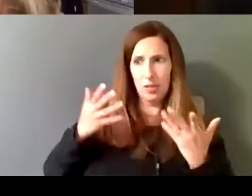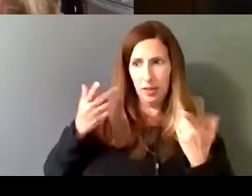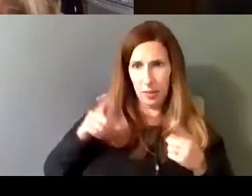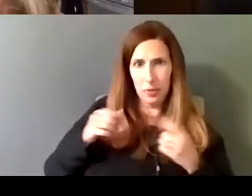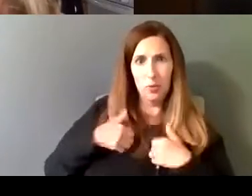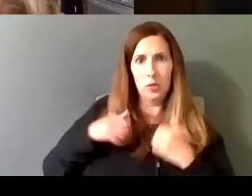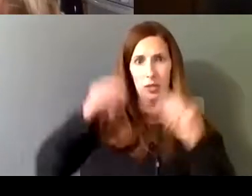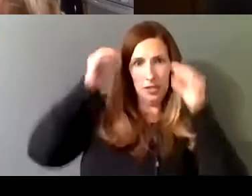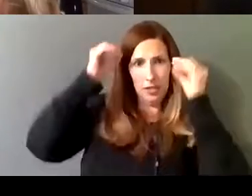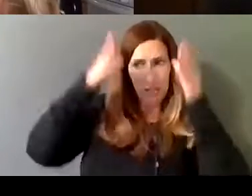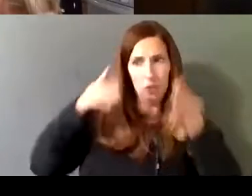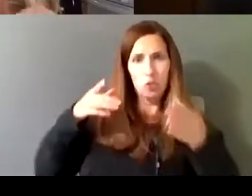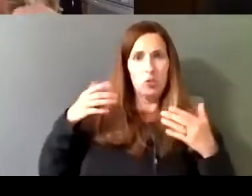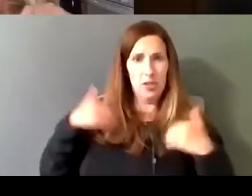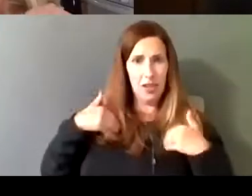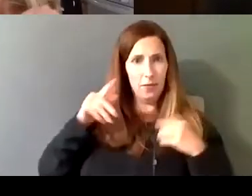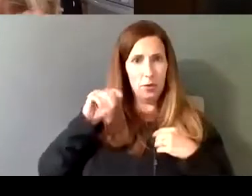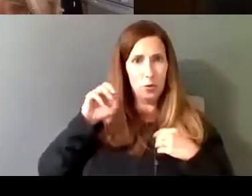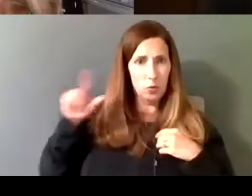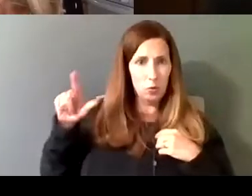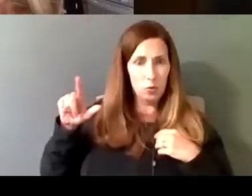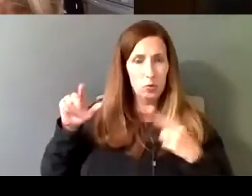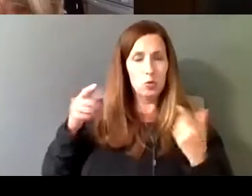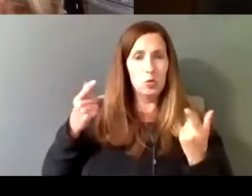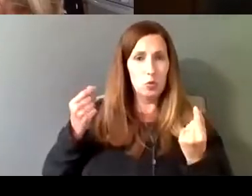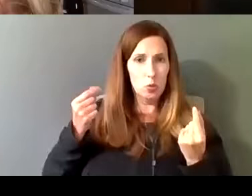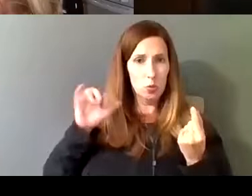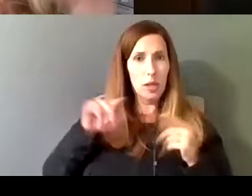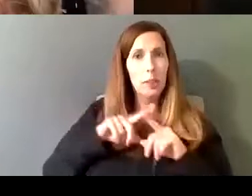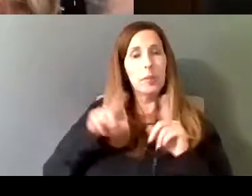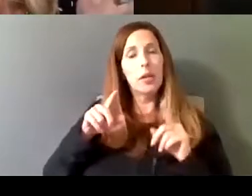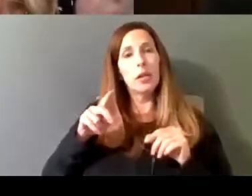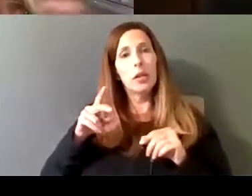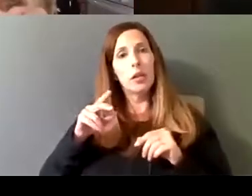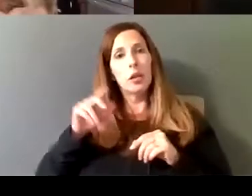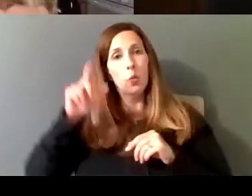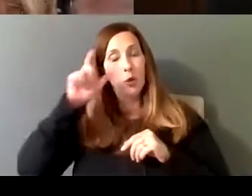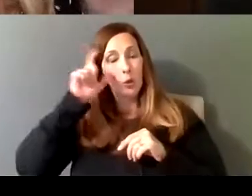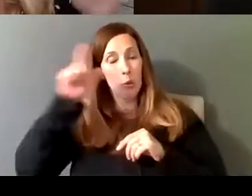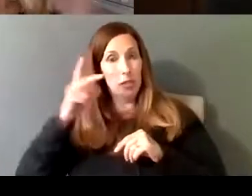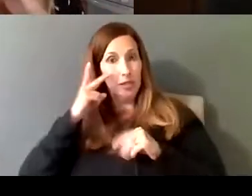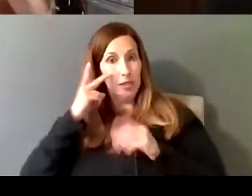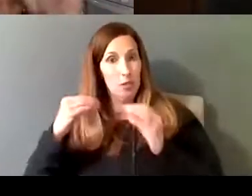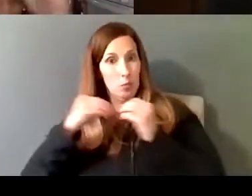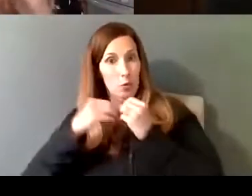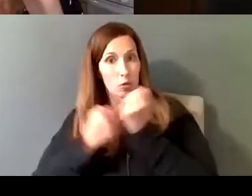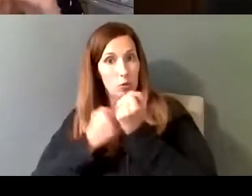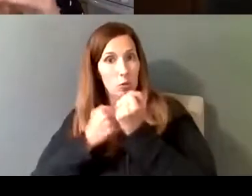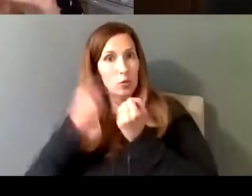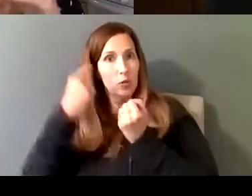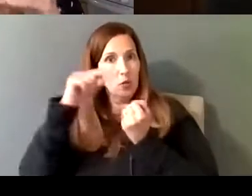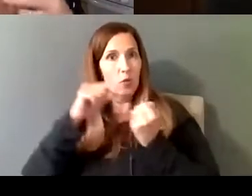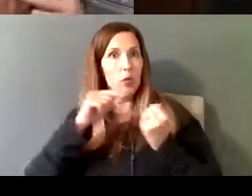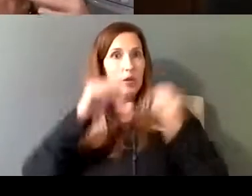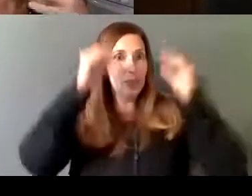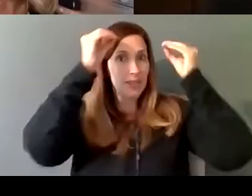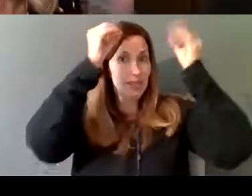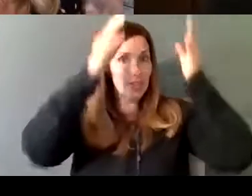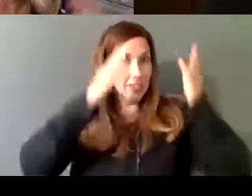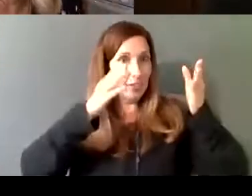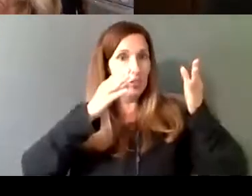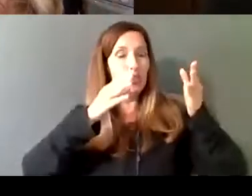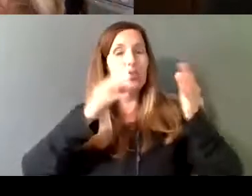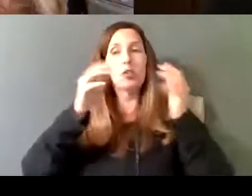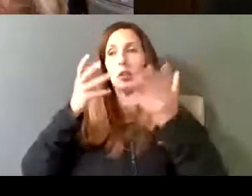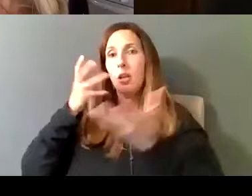the tools to be able to do that. I think where Luna sees more support is for the teachers or the administrators with the parents, as